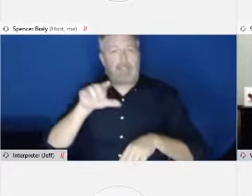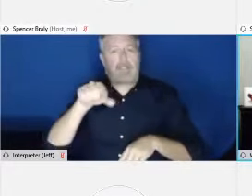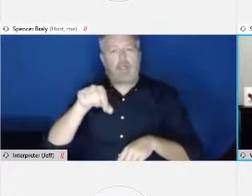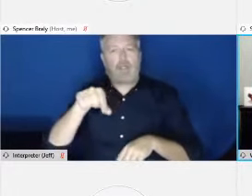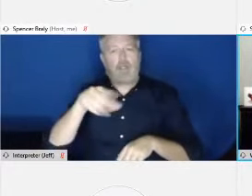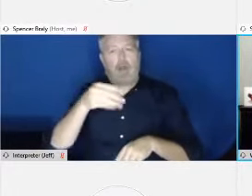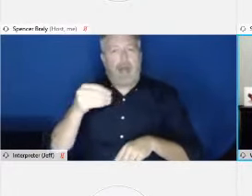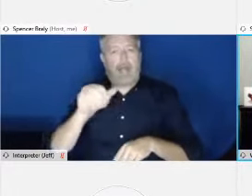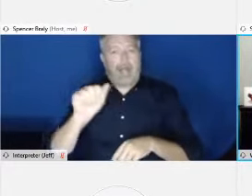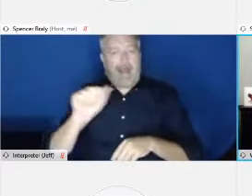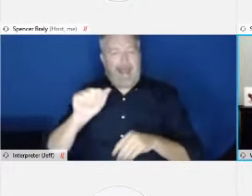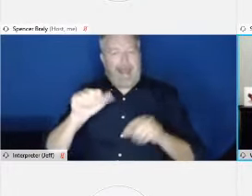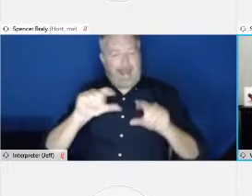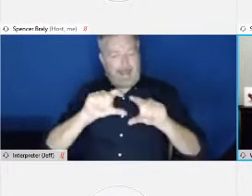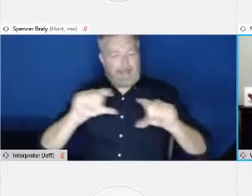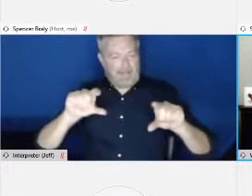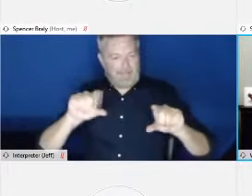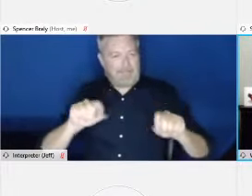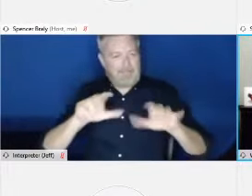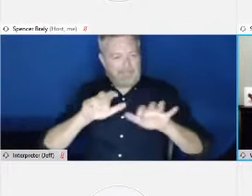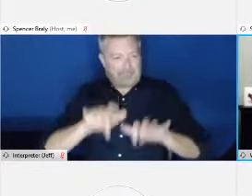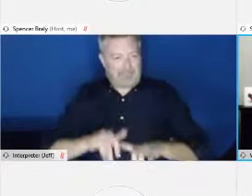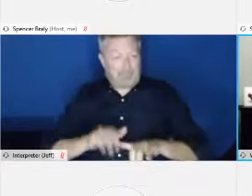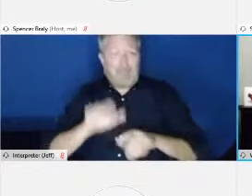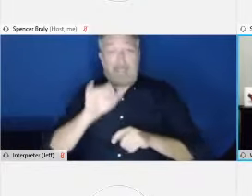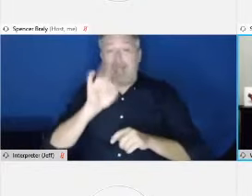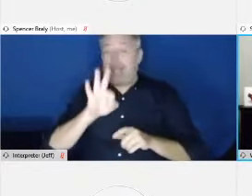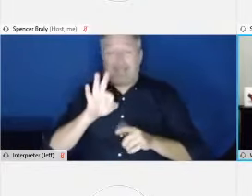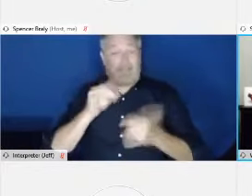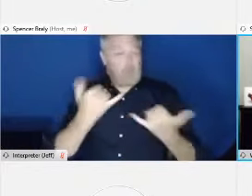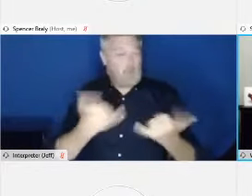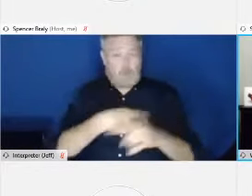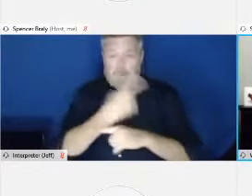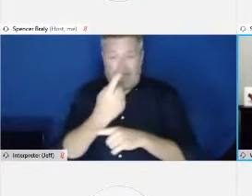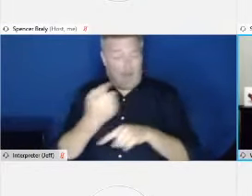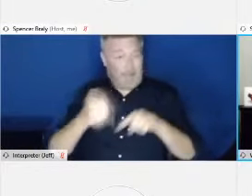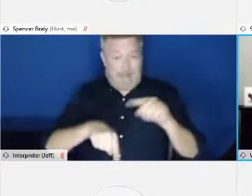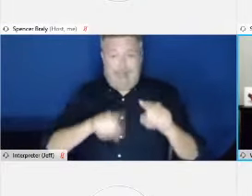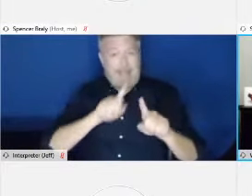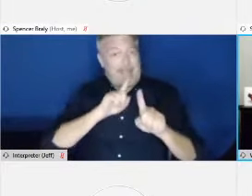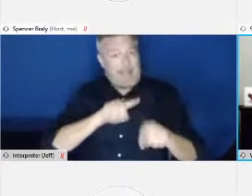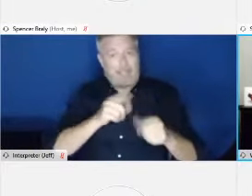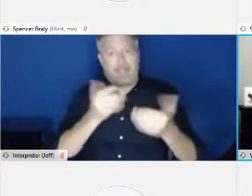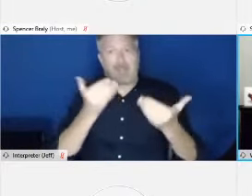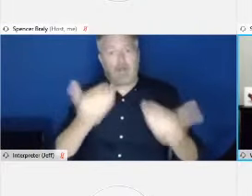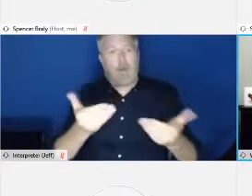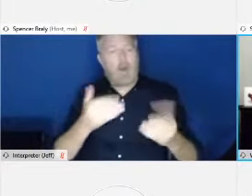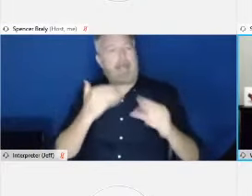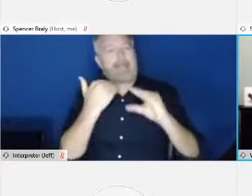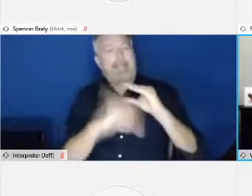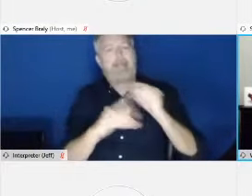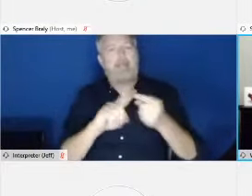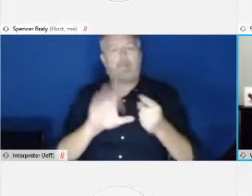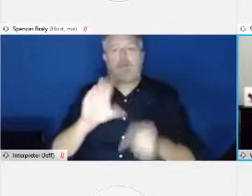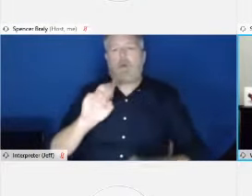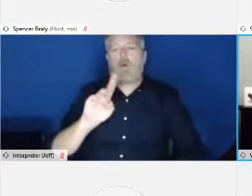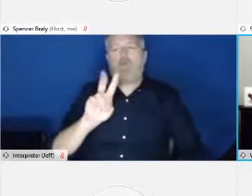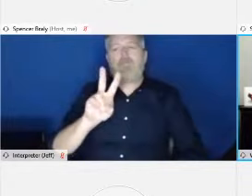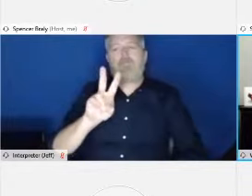If you aren't able to get your question answered today, please submit it to